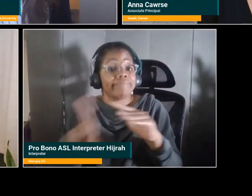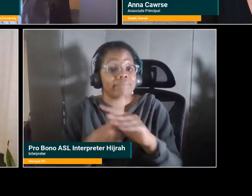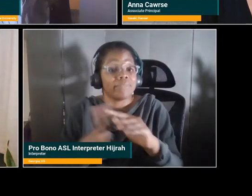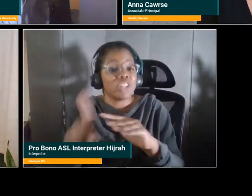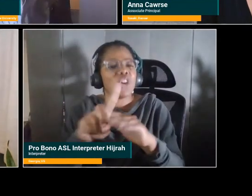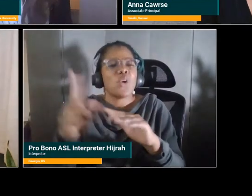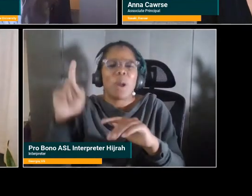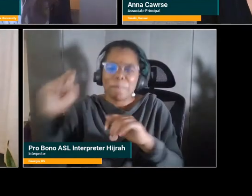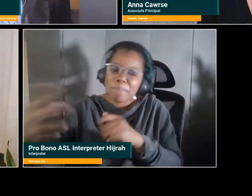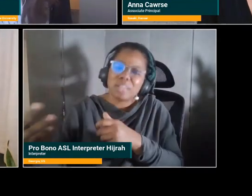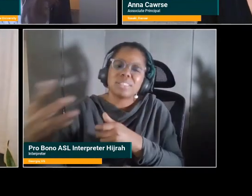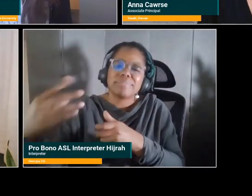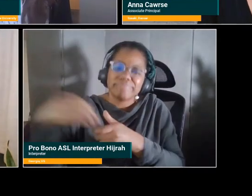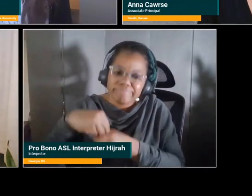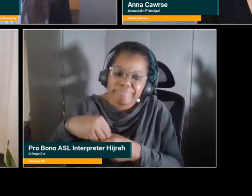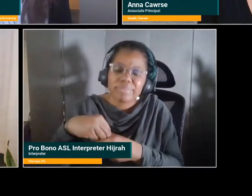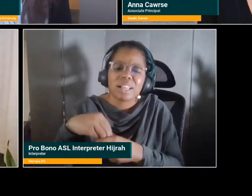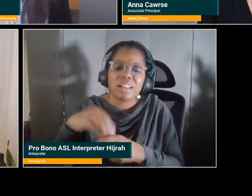climate change